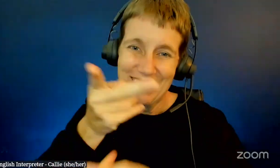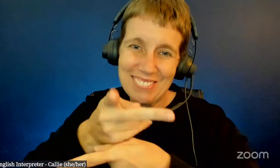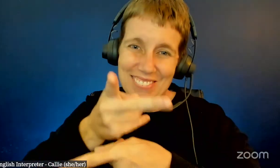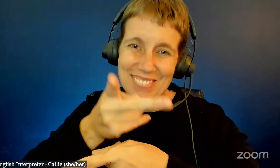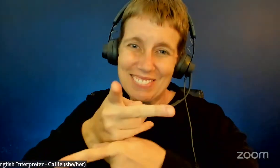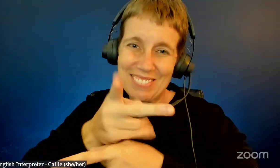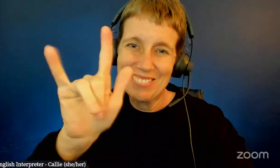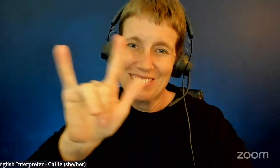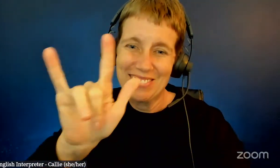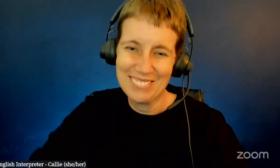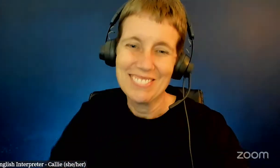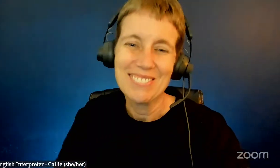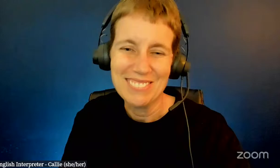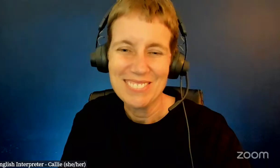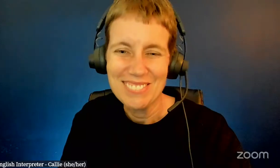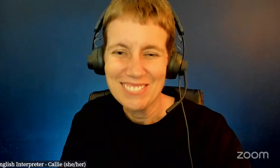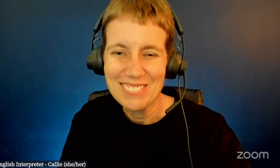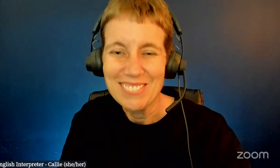I think.